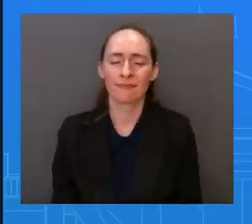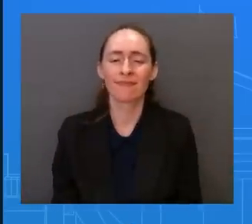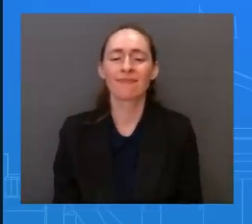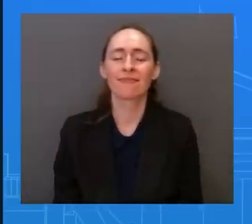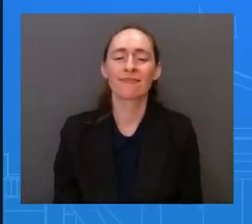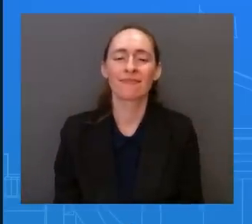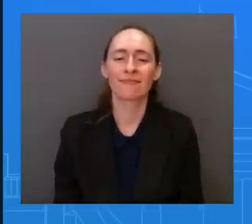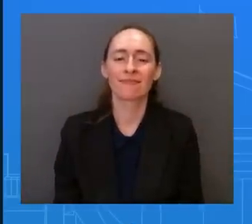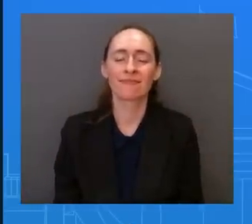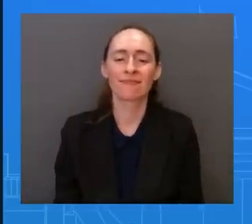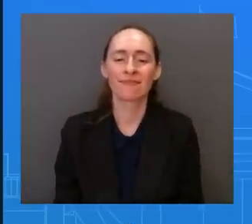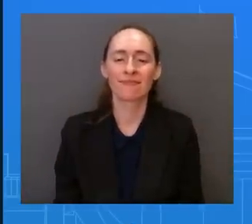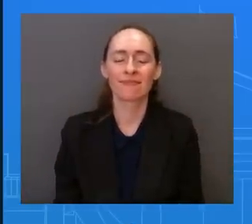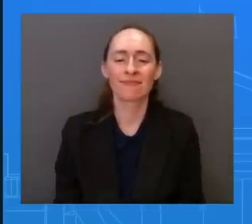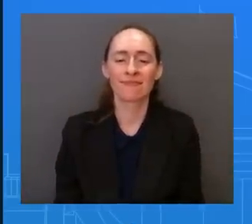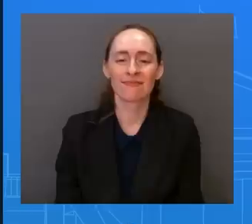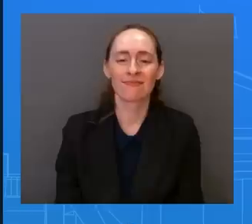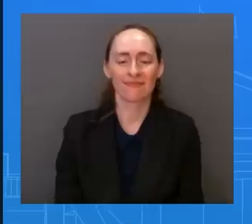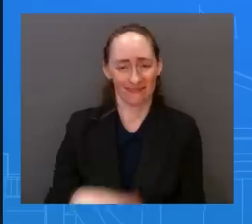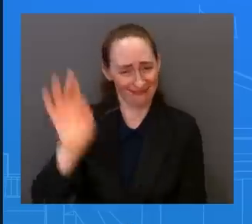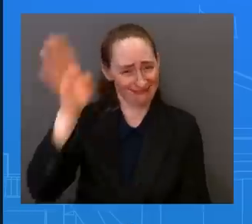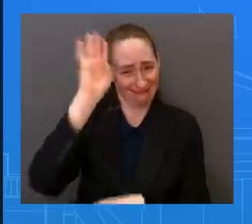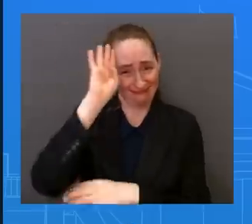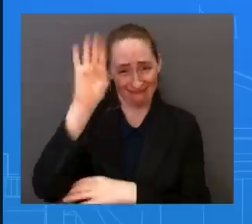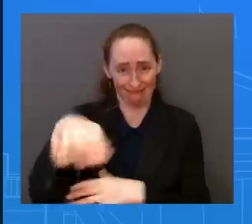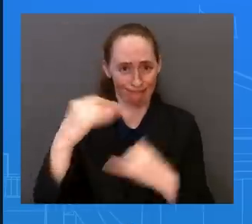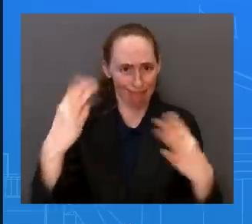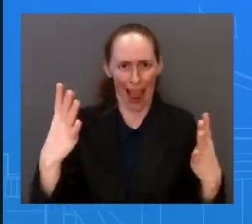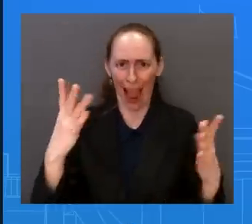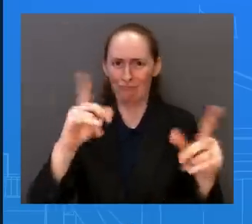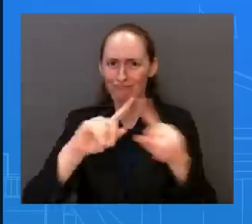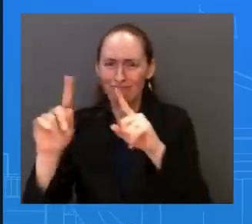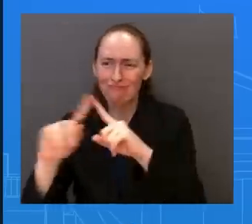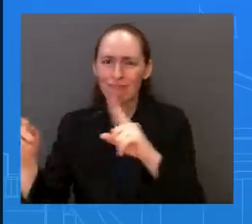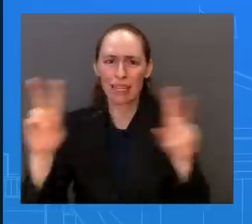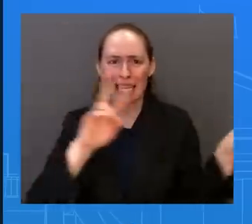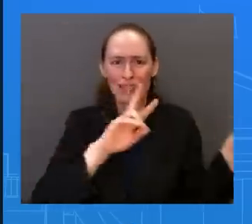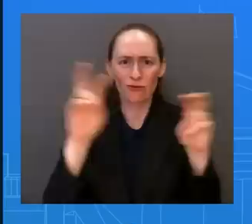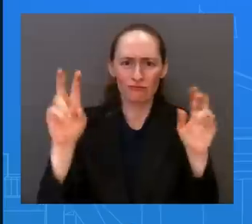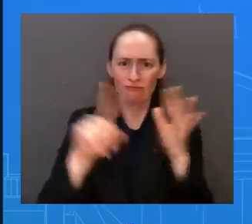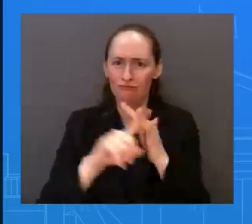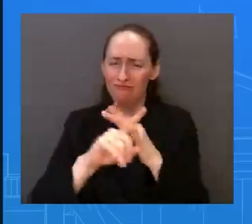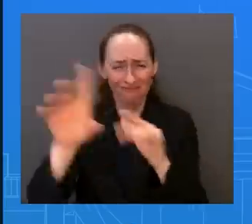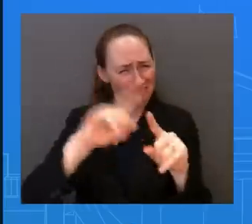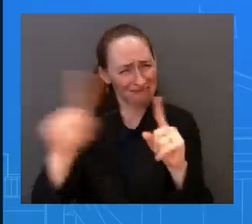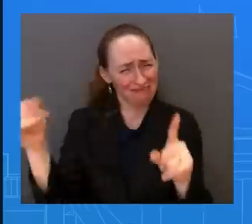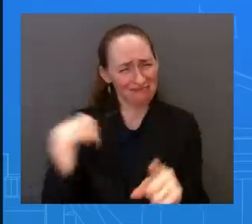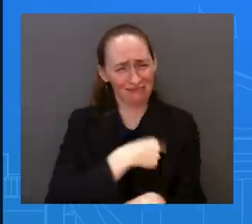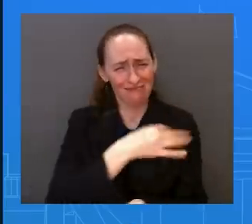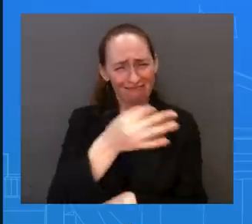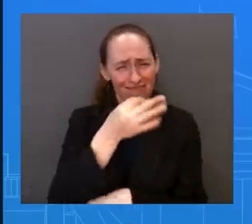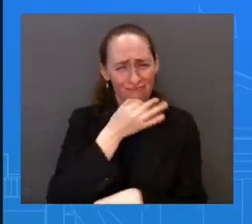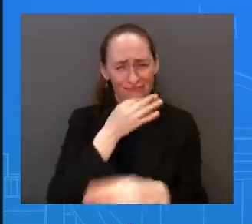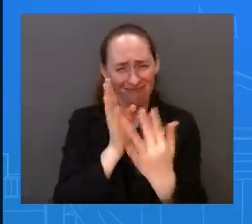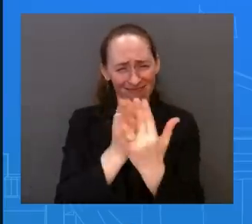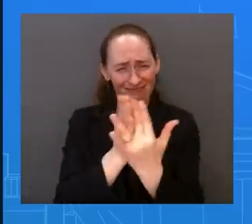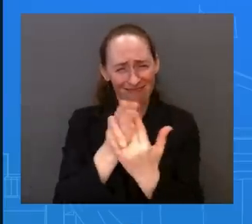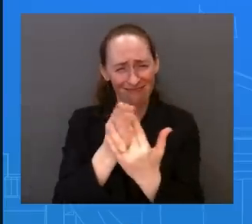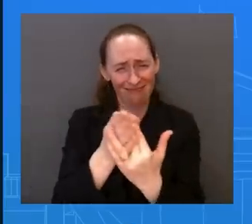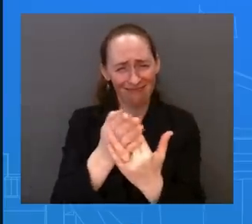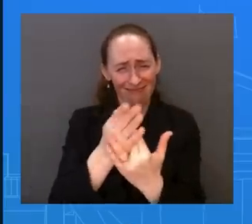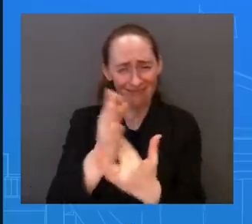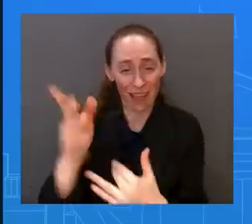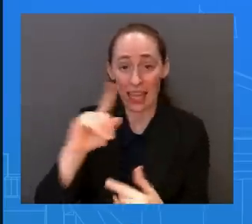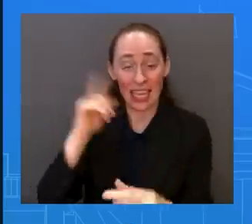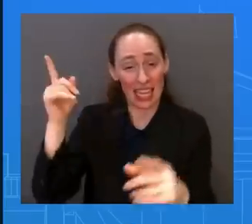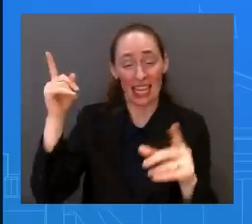unexpected issues that we have had to work through, the President has had a vision about what it could actually mean to grow the